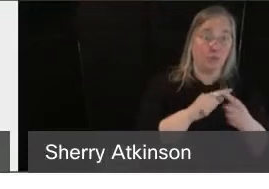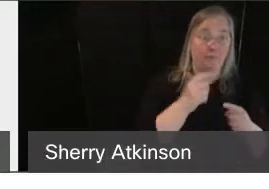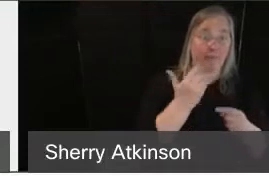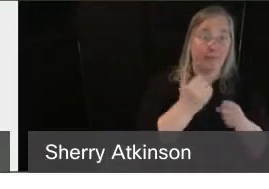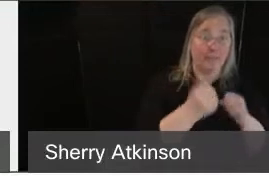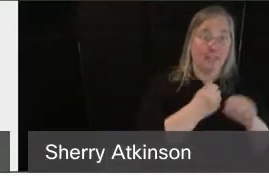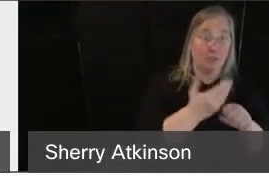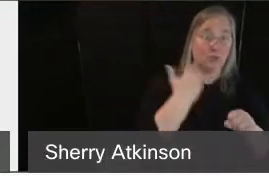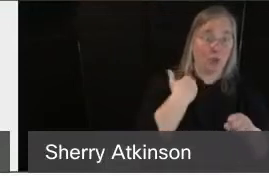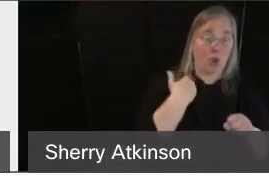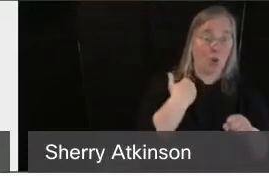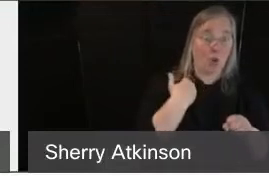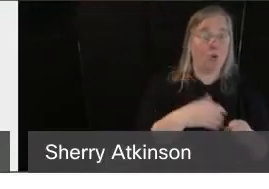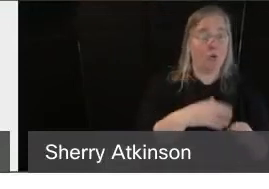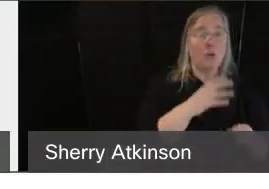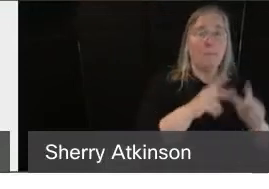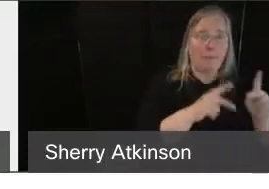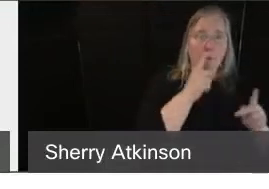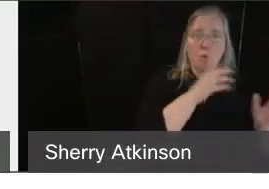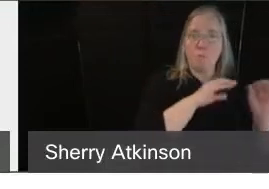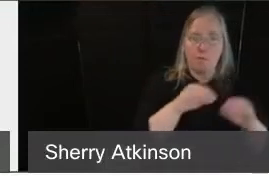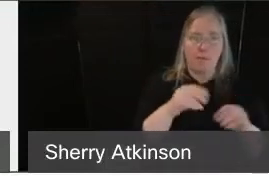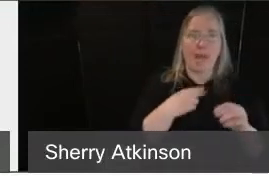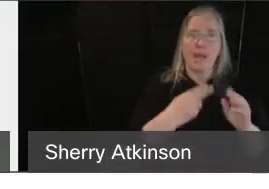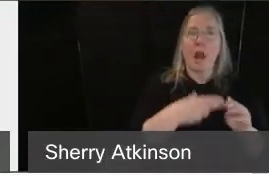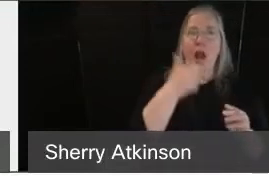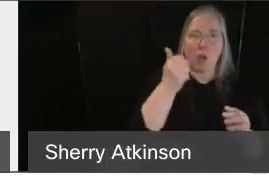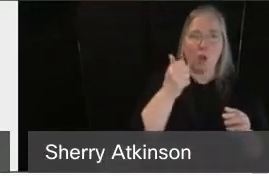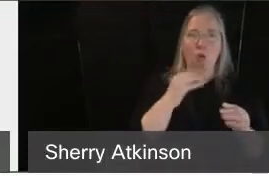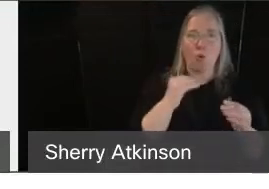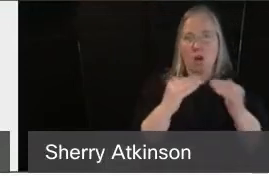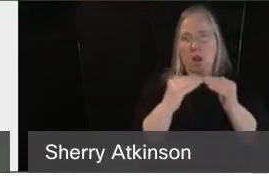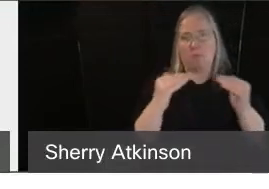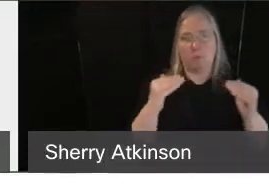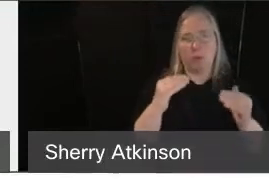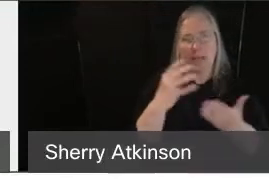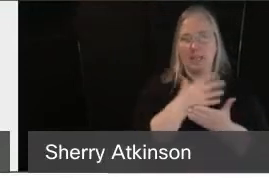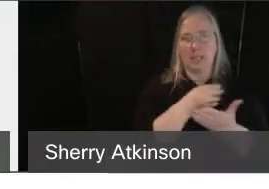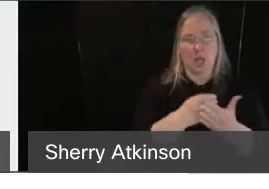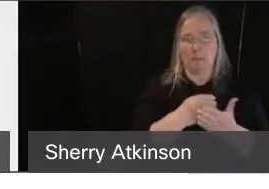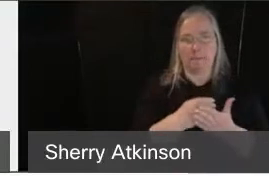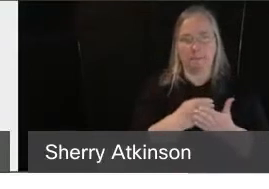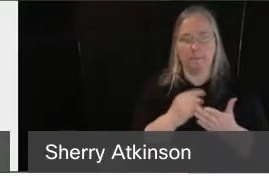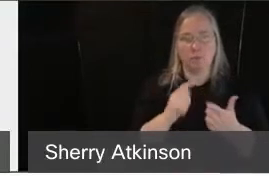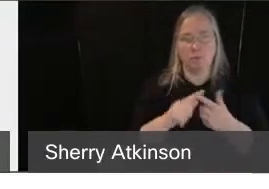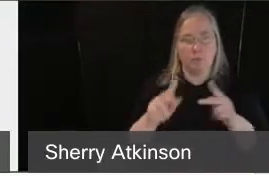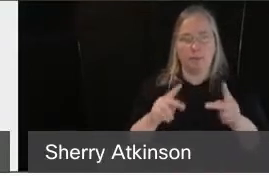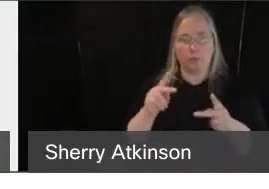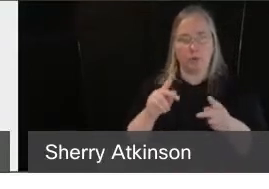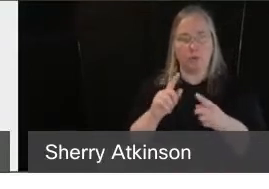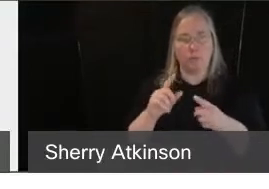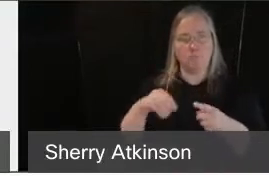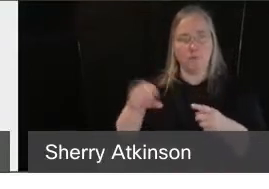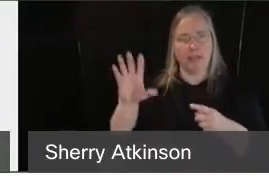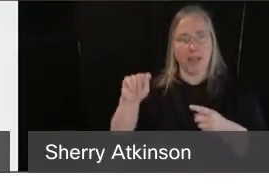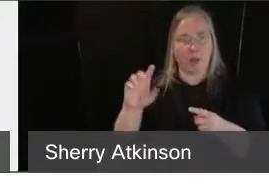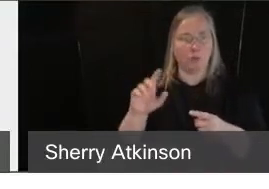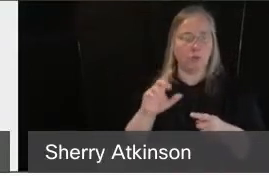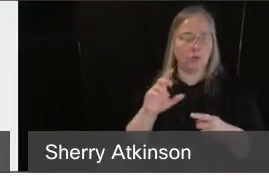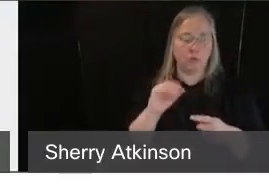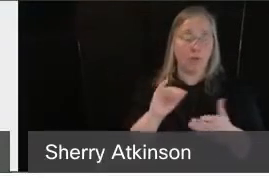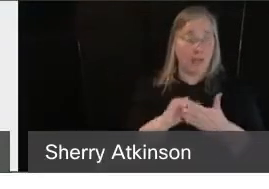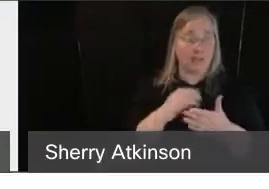had higher or very comparable income. So that has a real long-term impact on how we grow